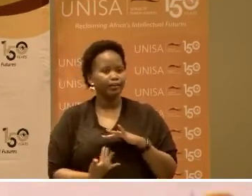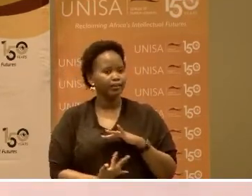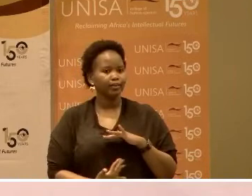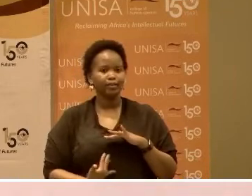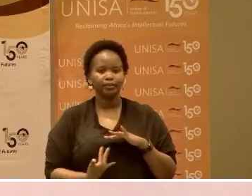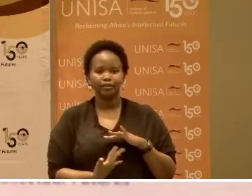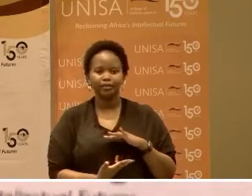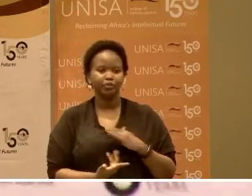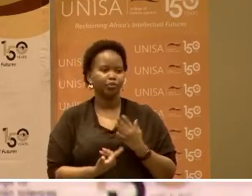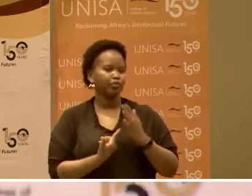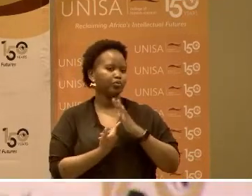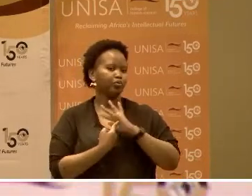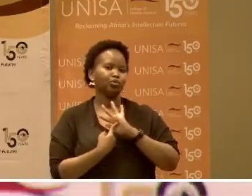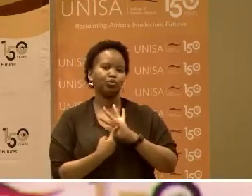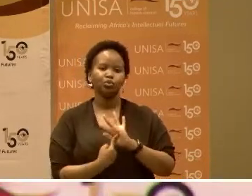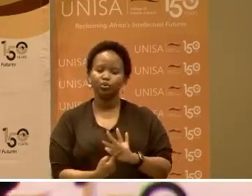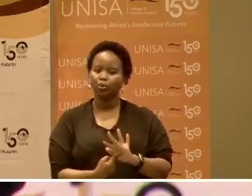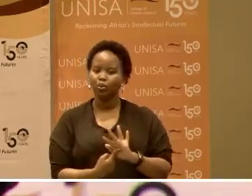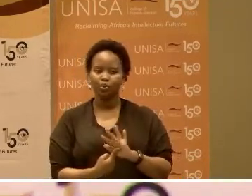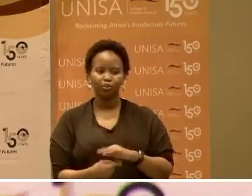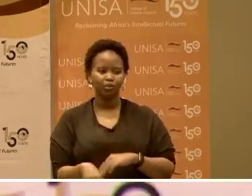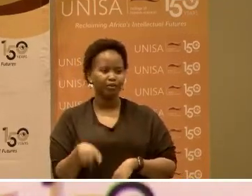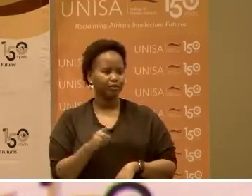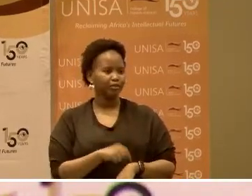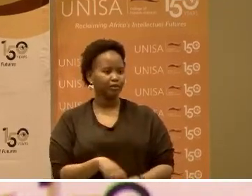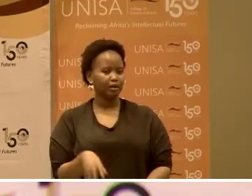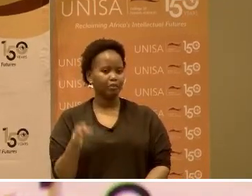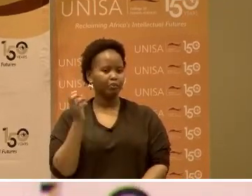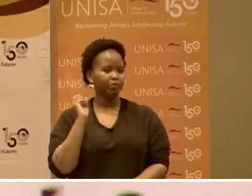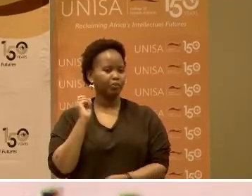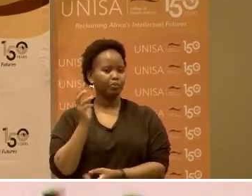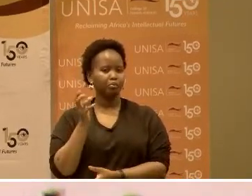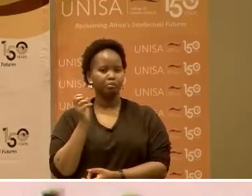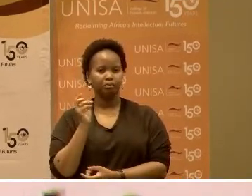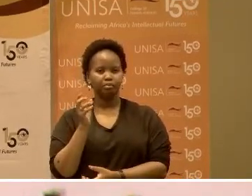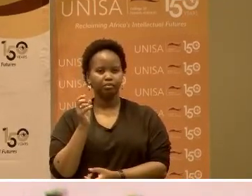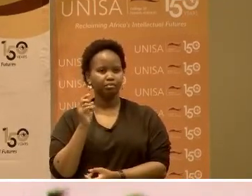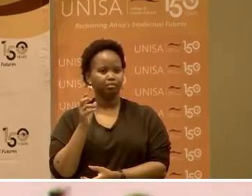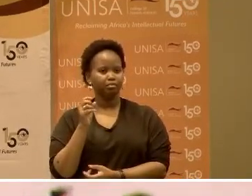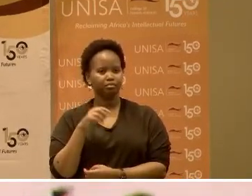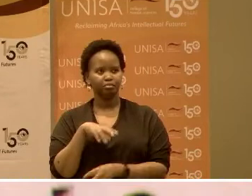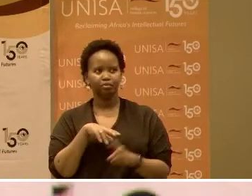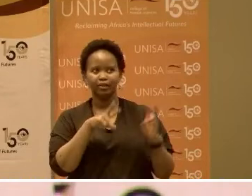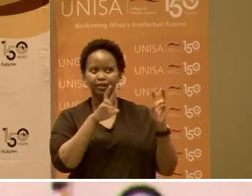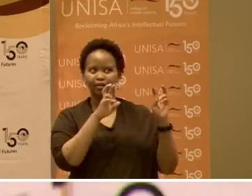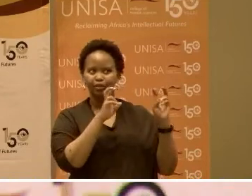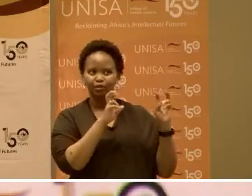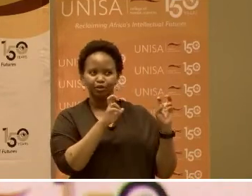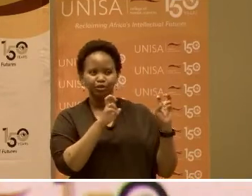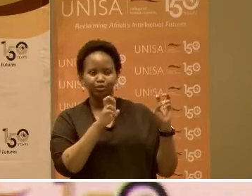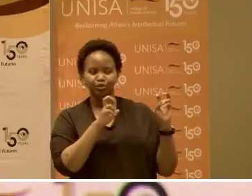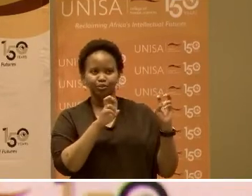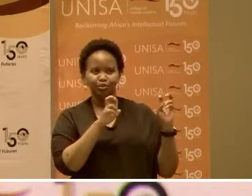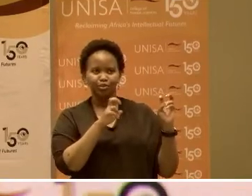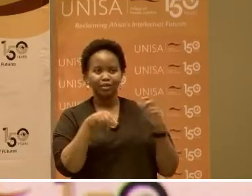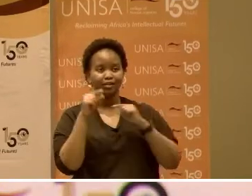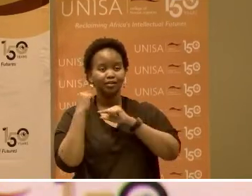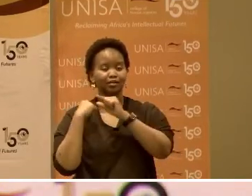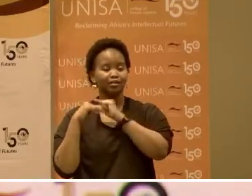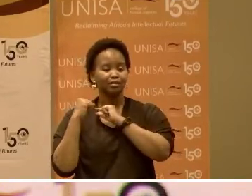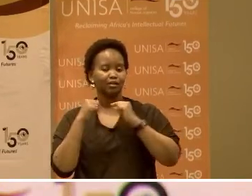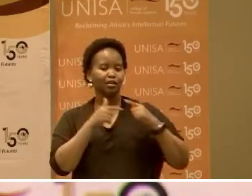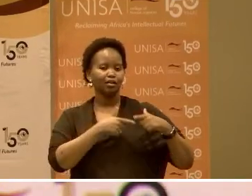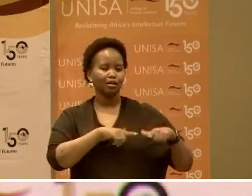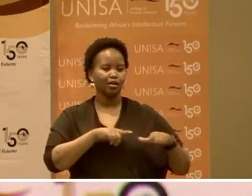shown in addressing issues that affect indigenous languages, how